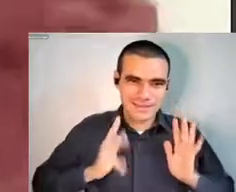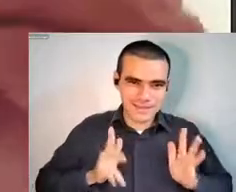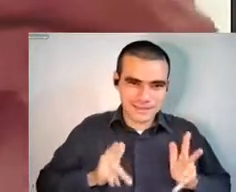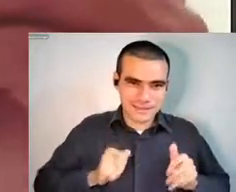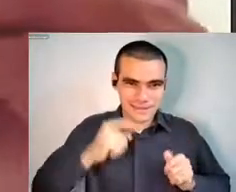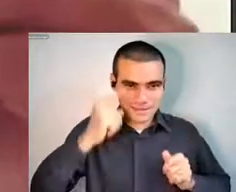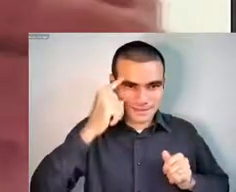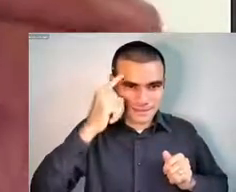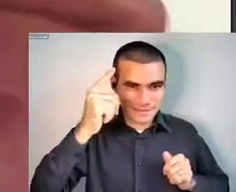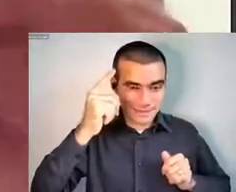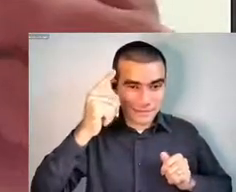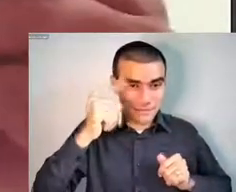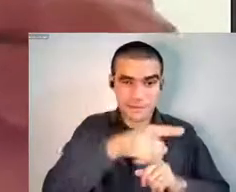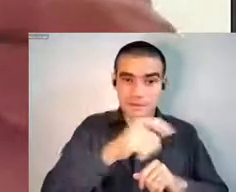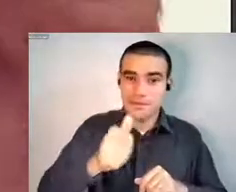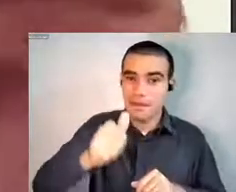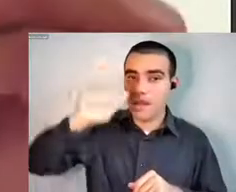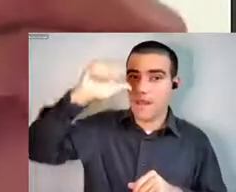systems in Brazil.